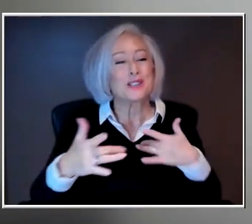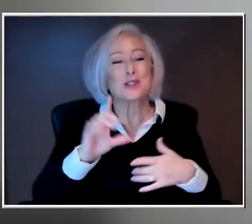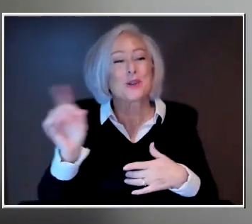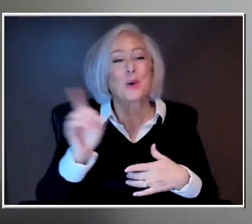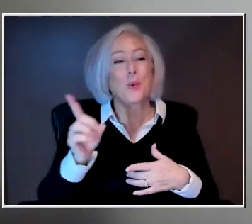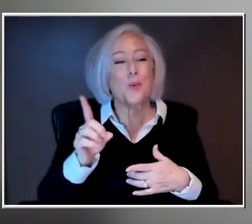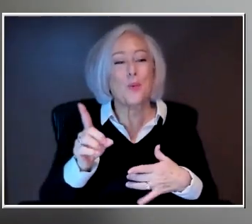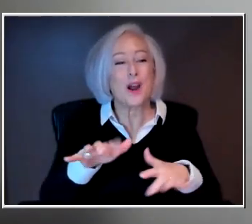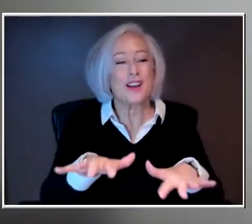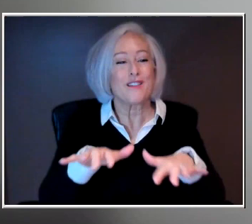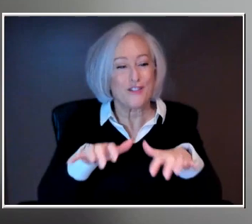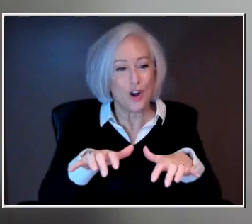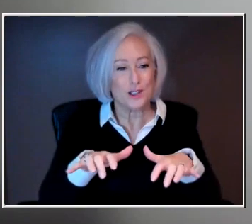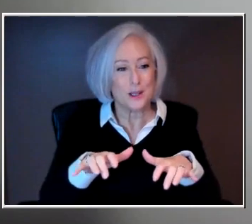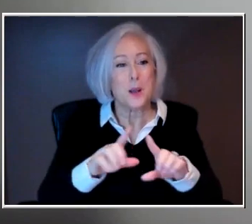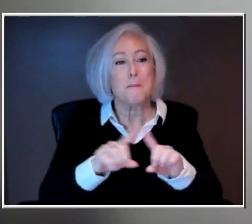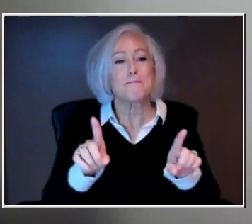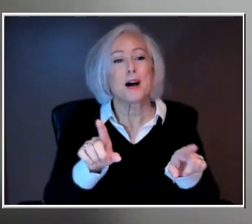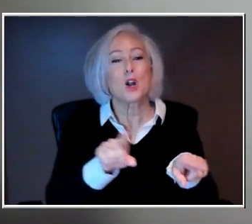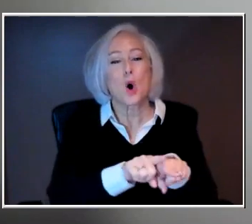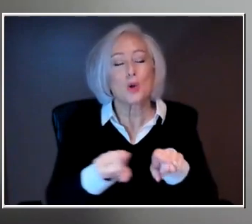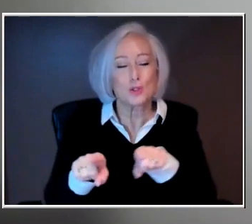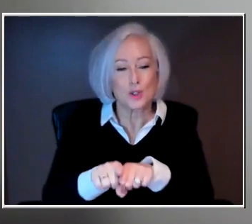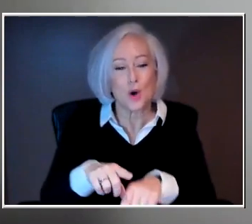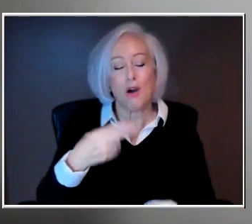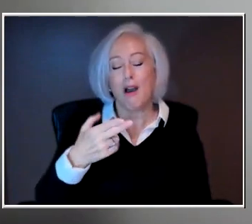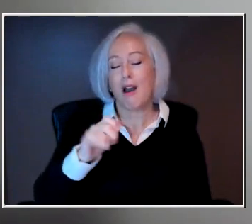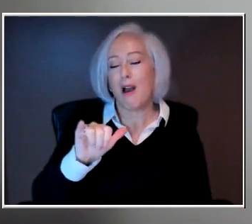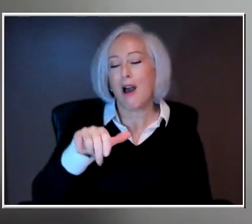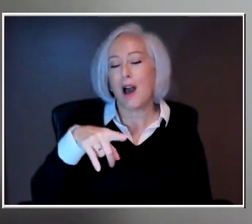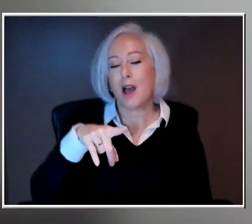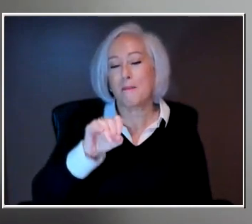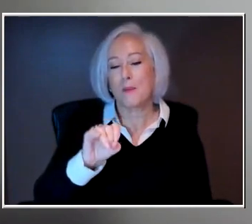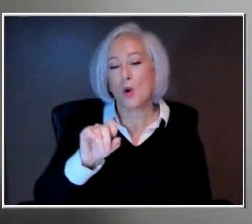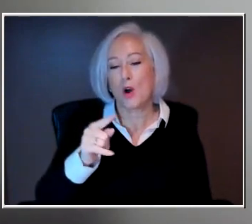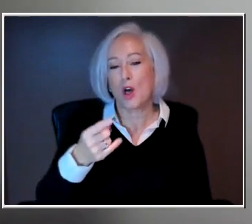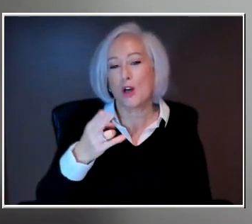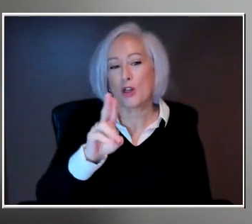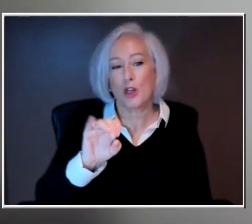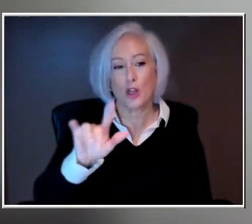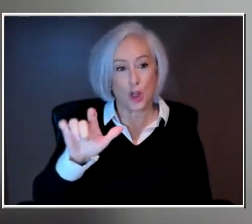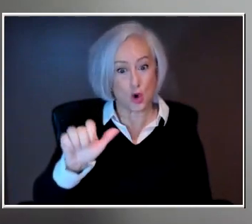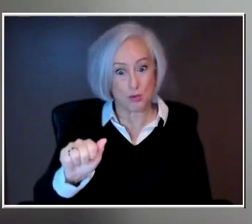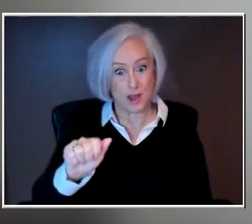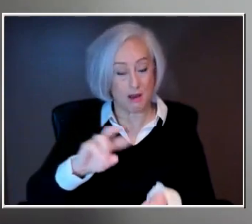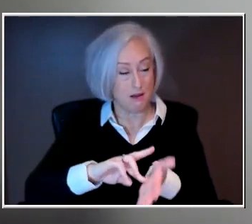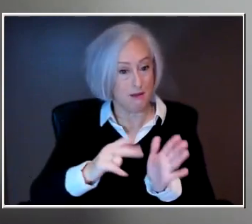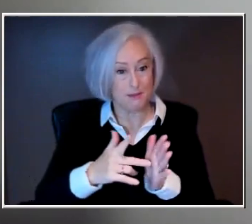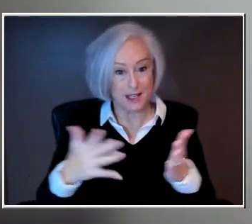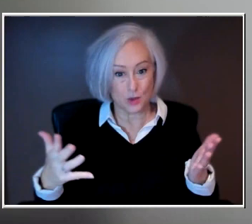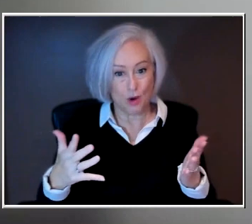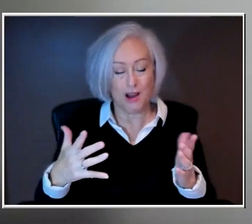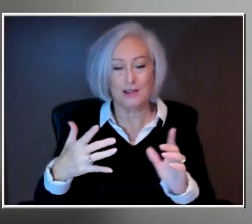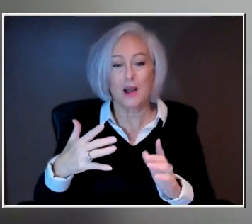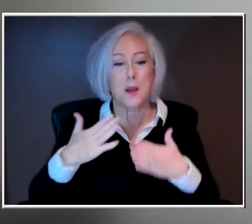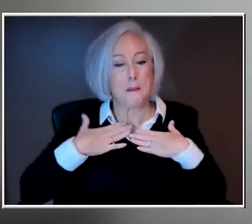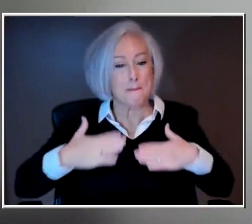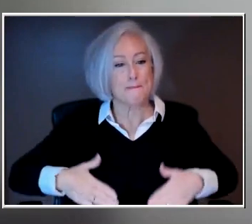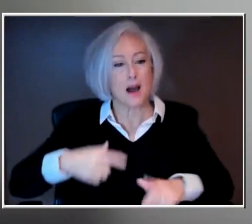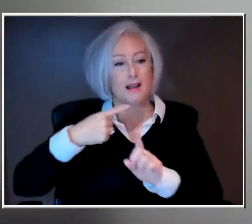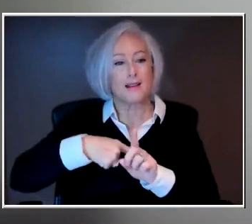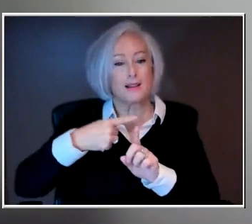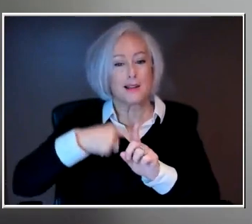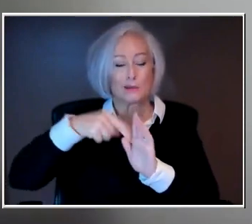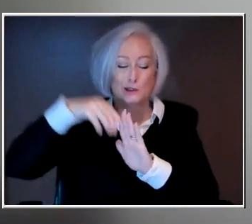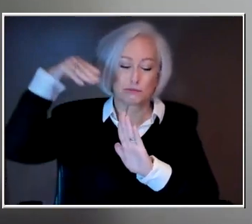old-fashioned hypothermia. Yeah. Because your body can really lose. If you're losing that kind of